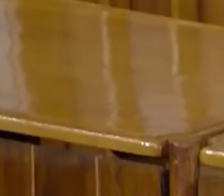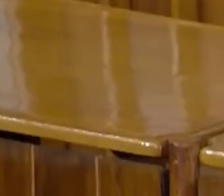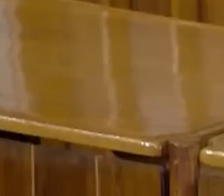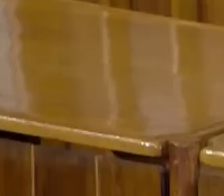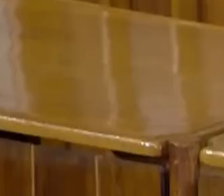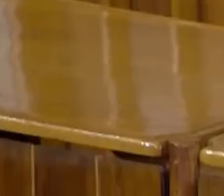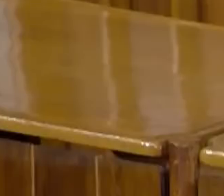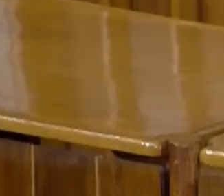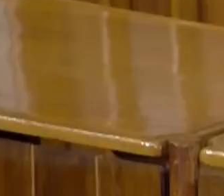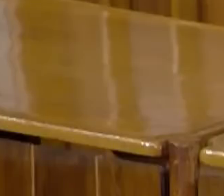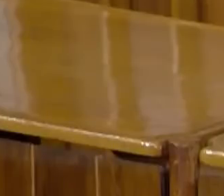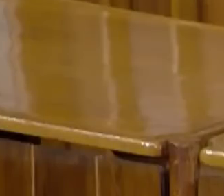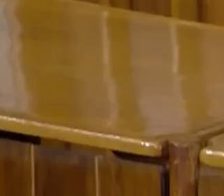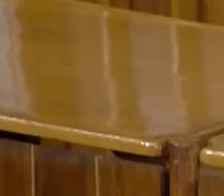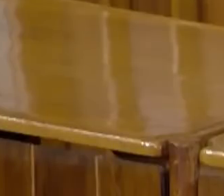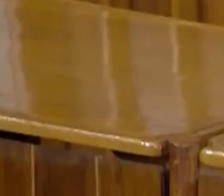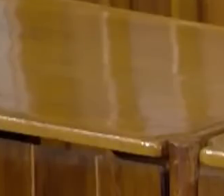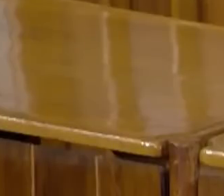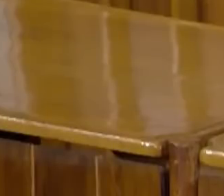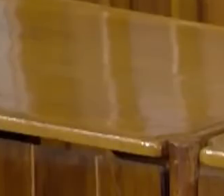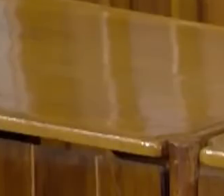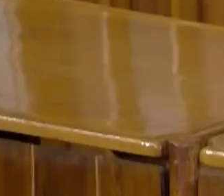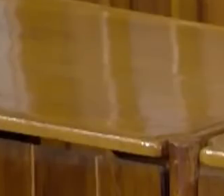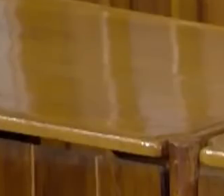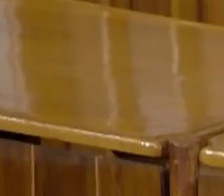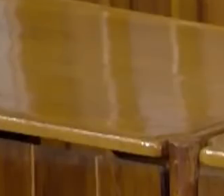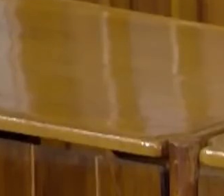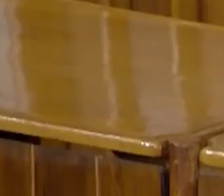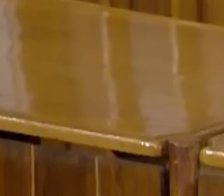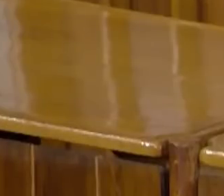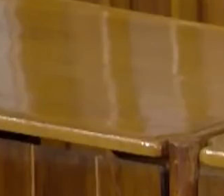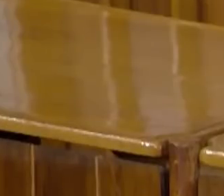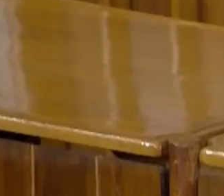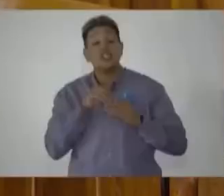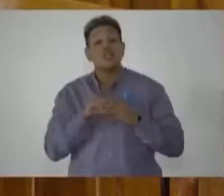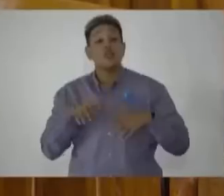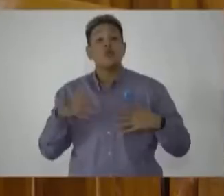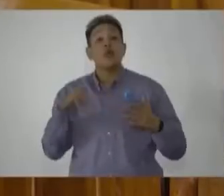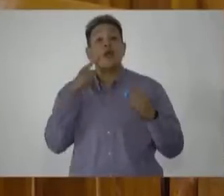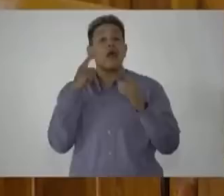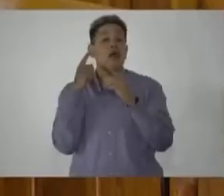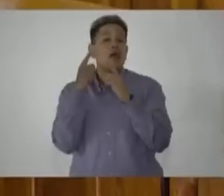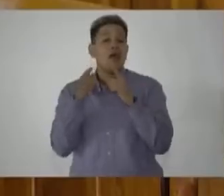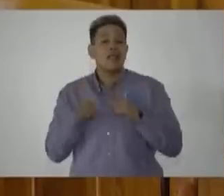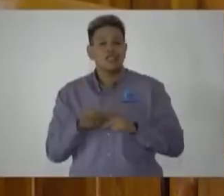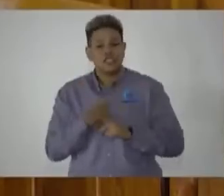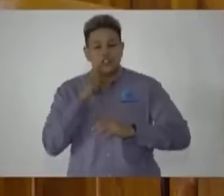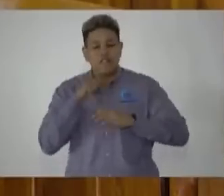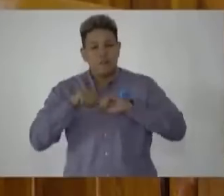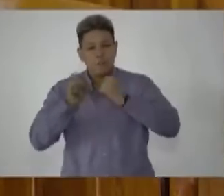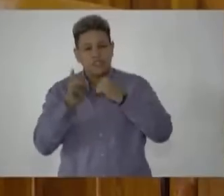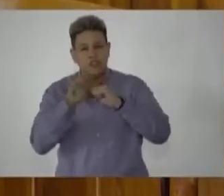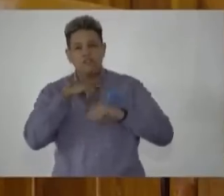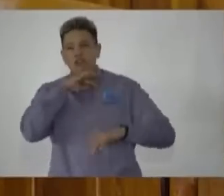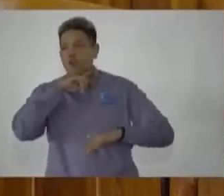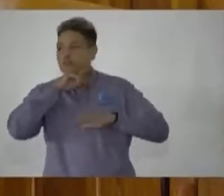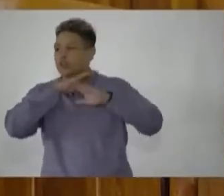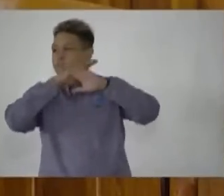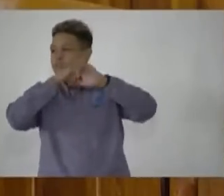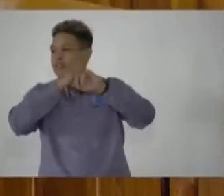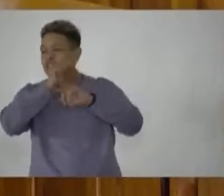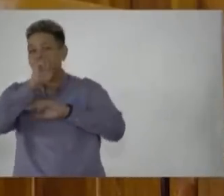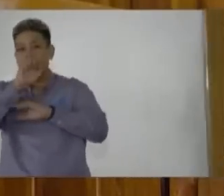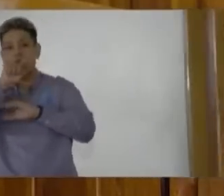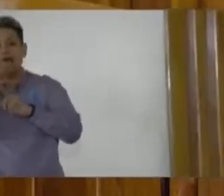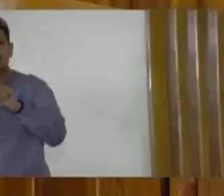report of investigation concerning investigation into allegations of breaches of Corruption Prevention Act